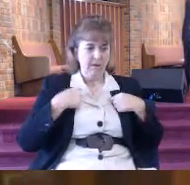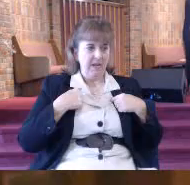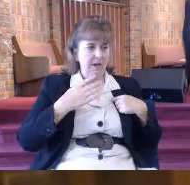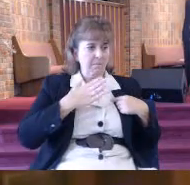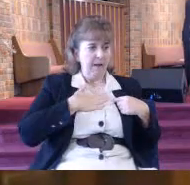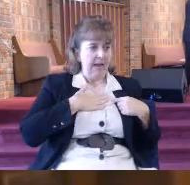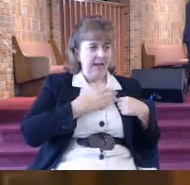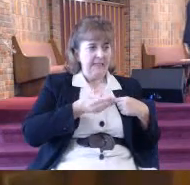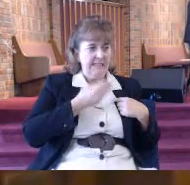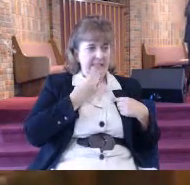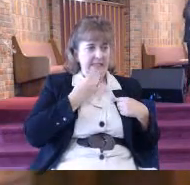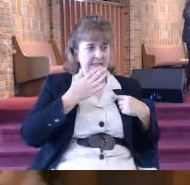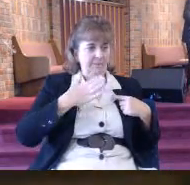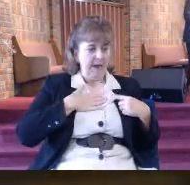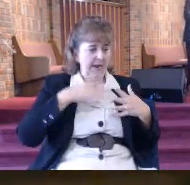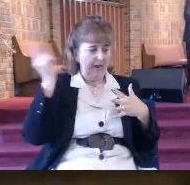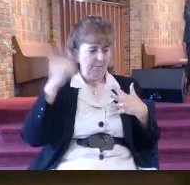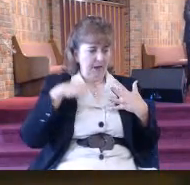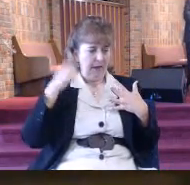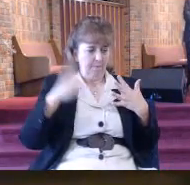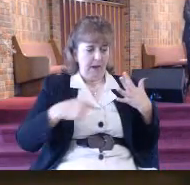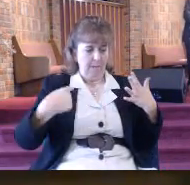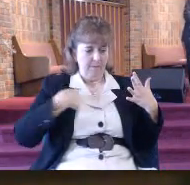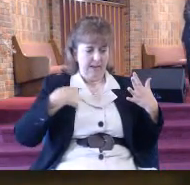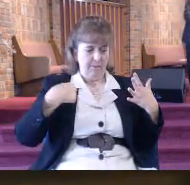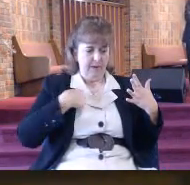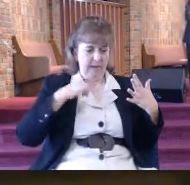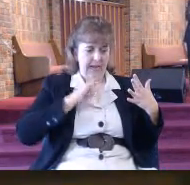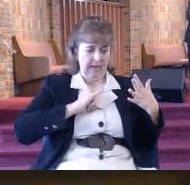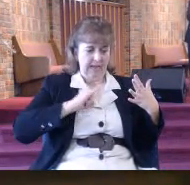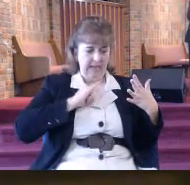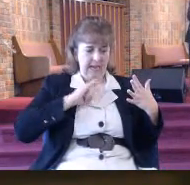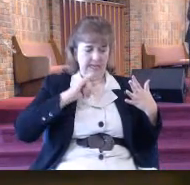I have me. He was not thinking about